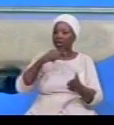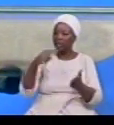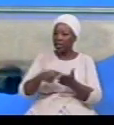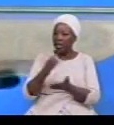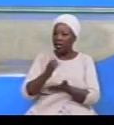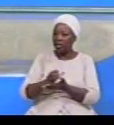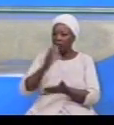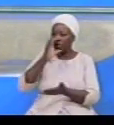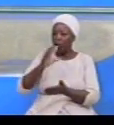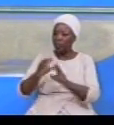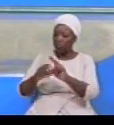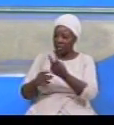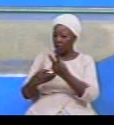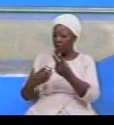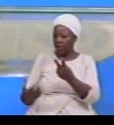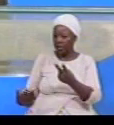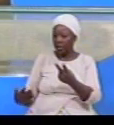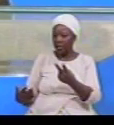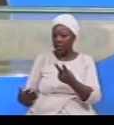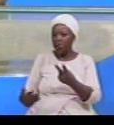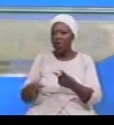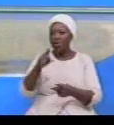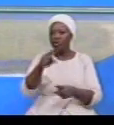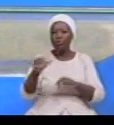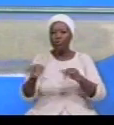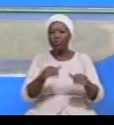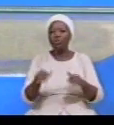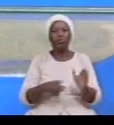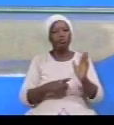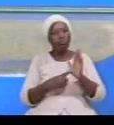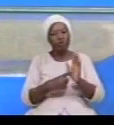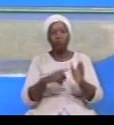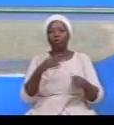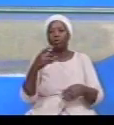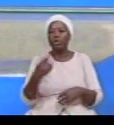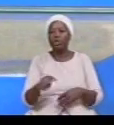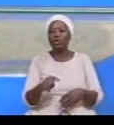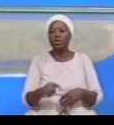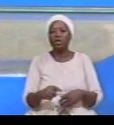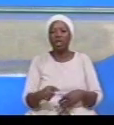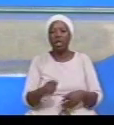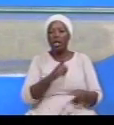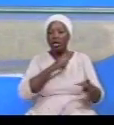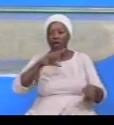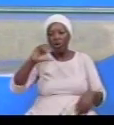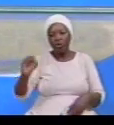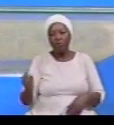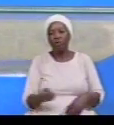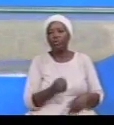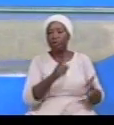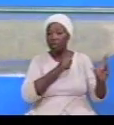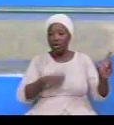the second thing, "ye do show the Lord's death